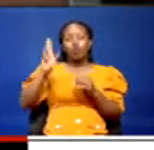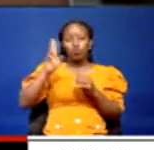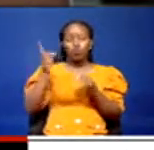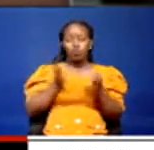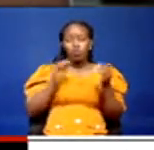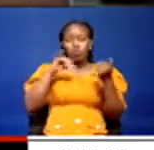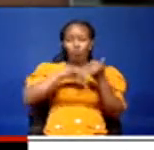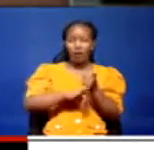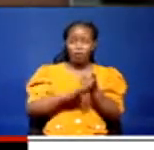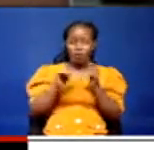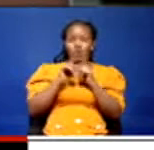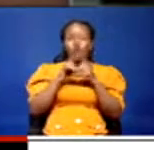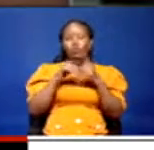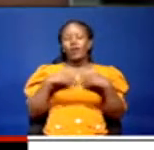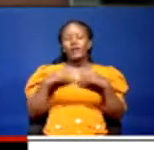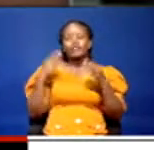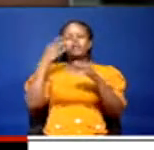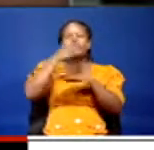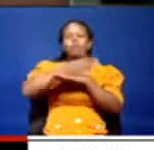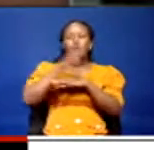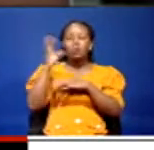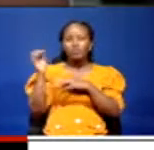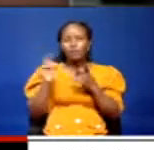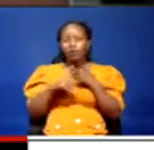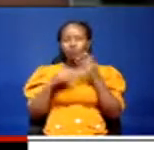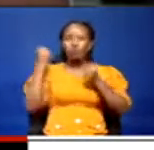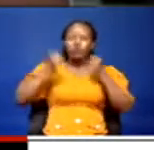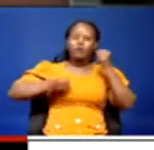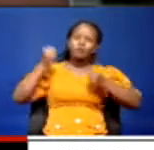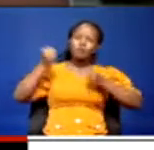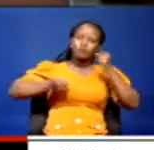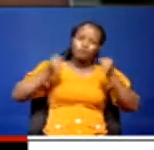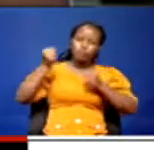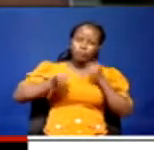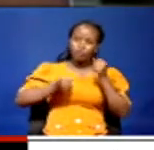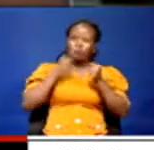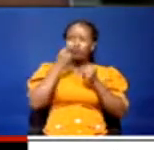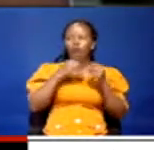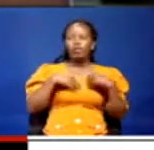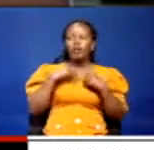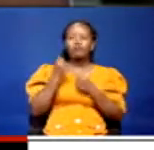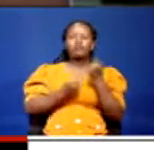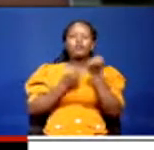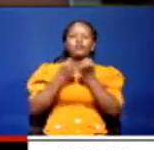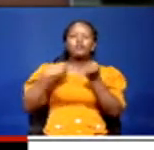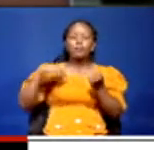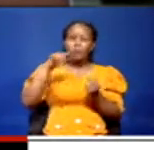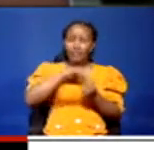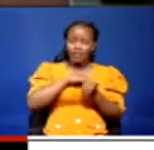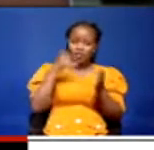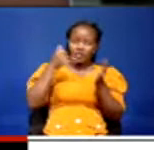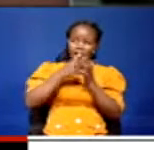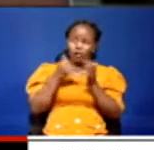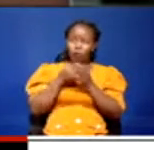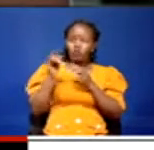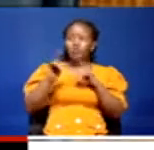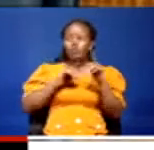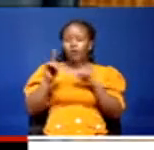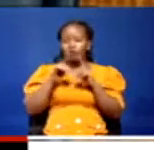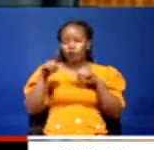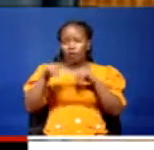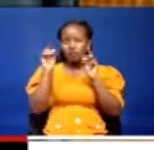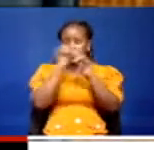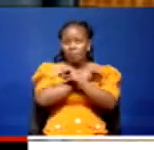did the marathons, and then of course His Excellency the President has been able to support us, including the trips we are doing now. It was courtesy of him supporting us